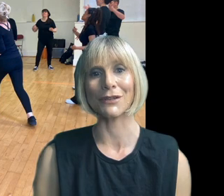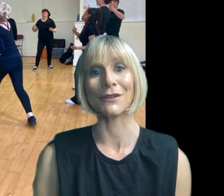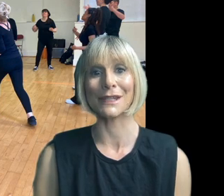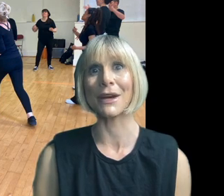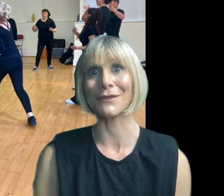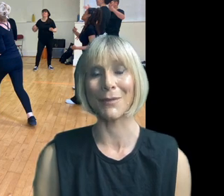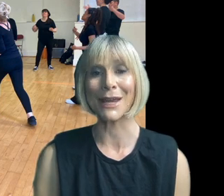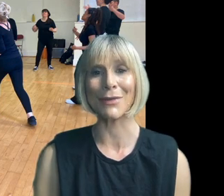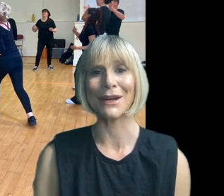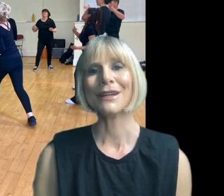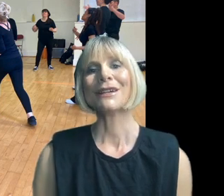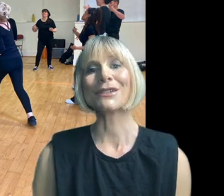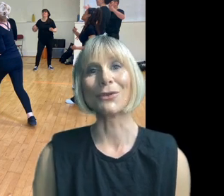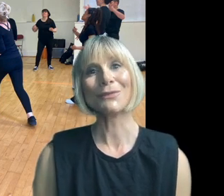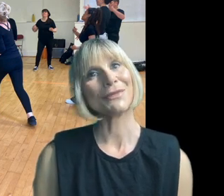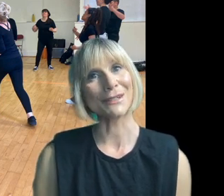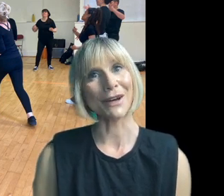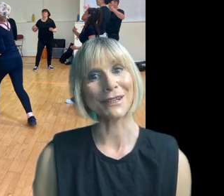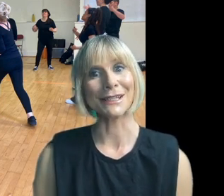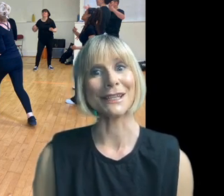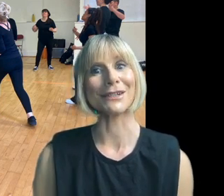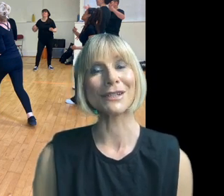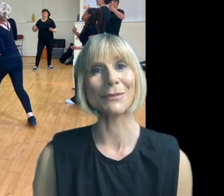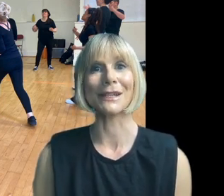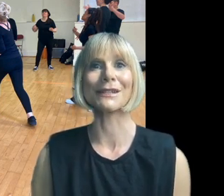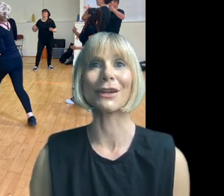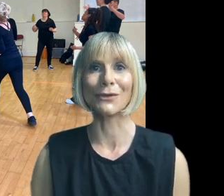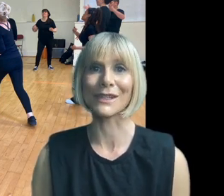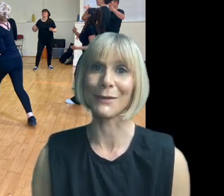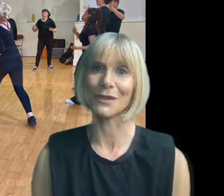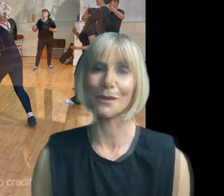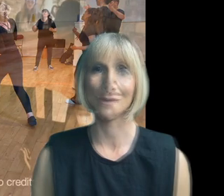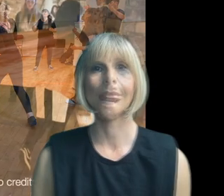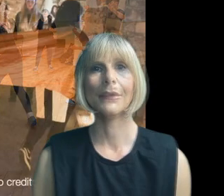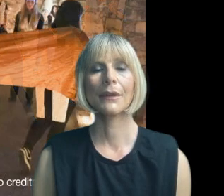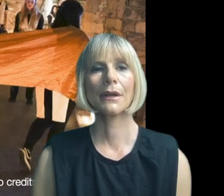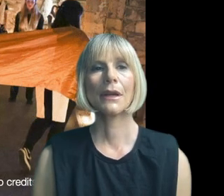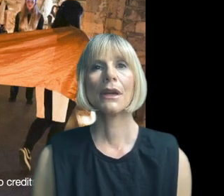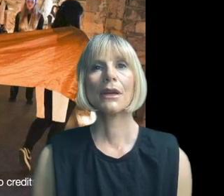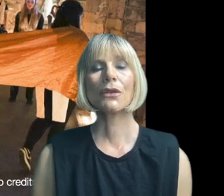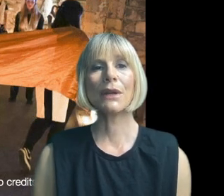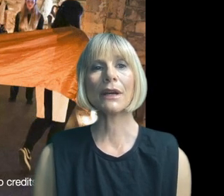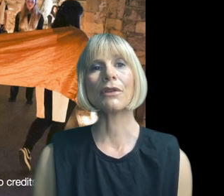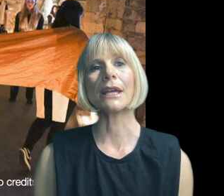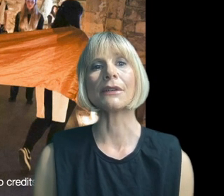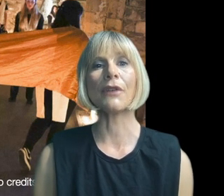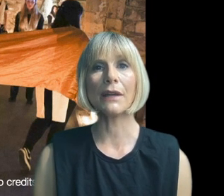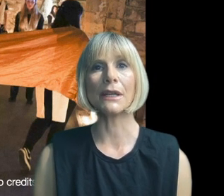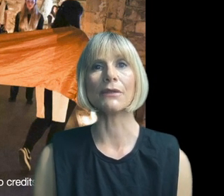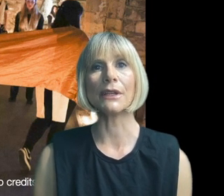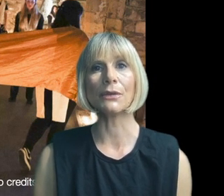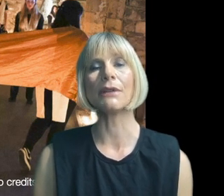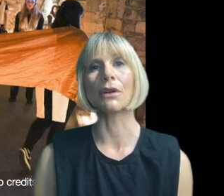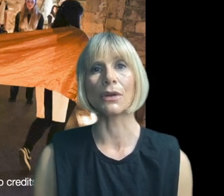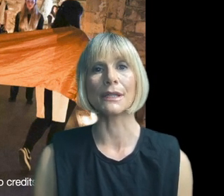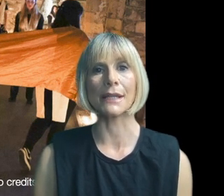translation for this part of the paper, so this part contains customised closed captions only. Cuiva created five